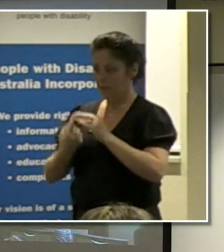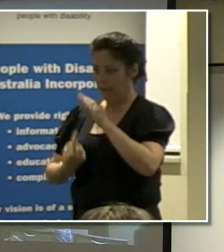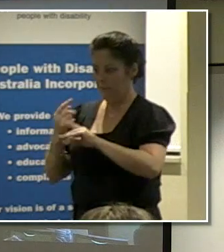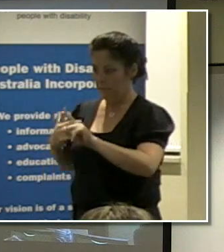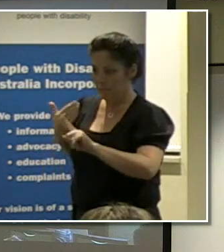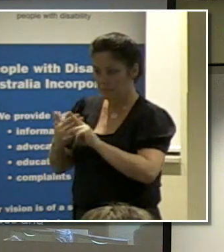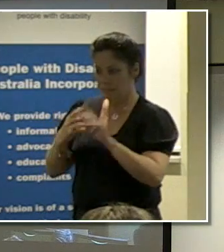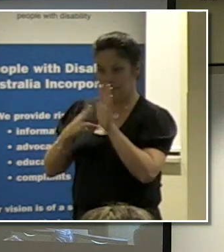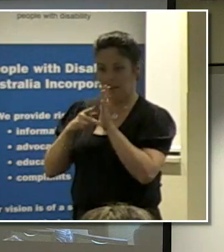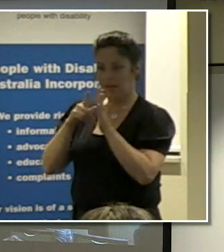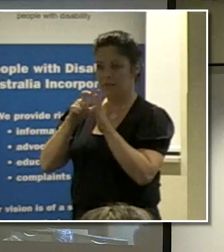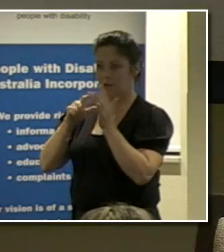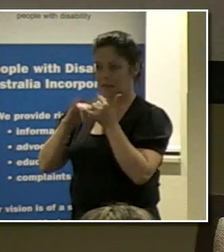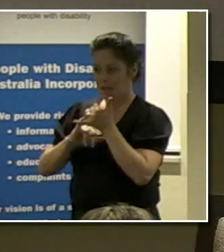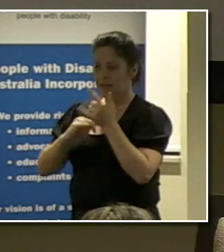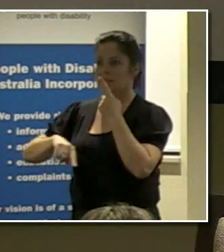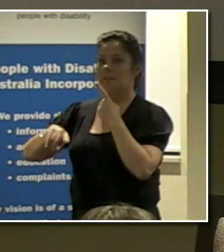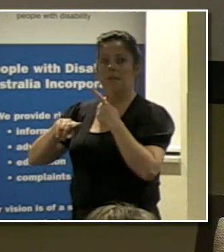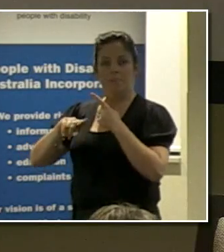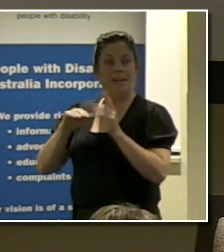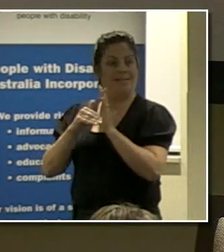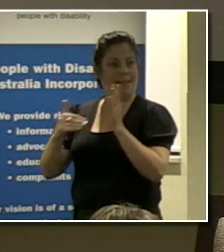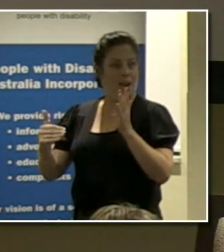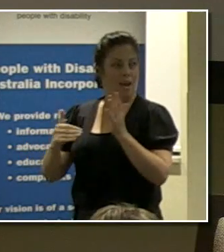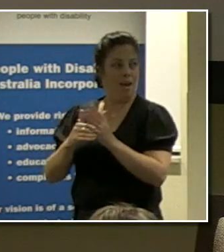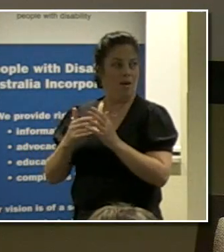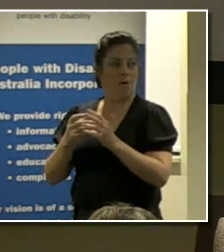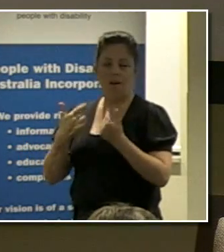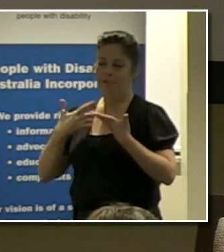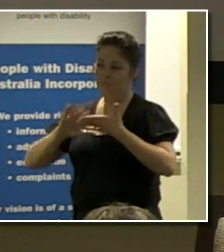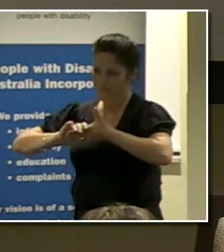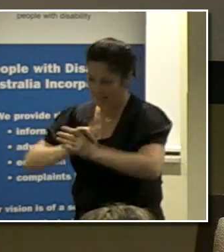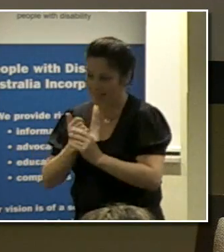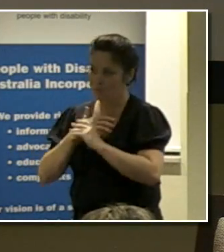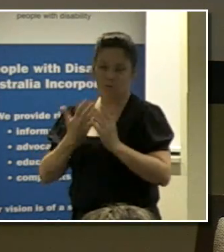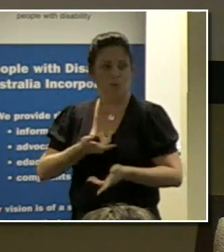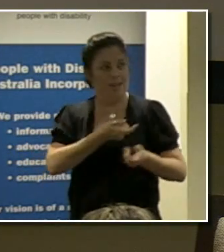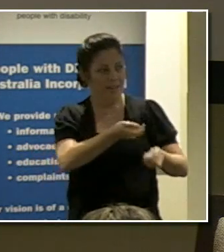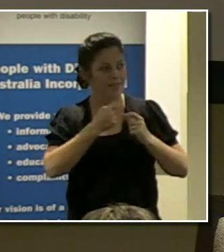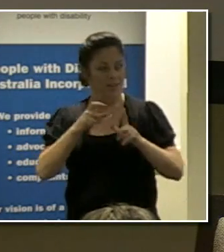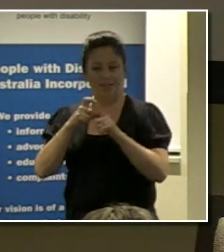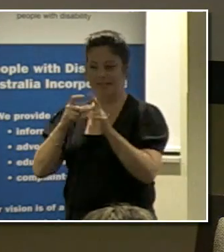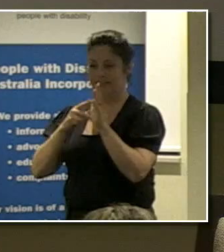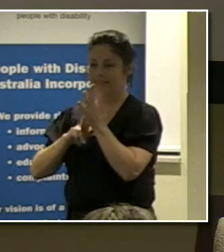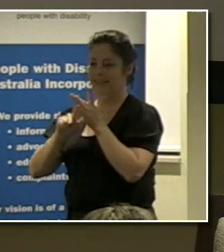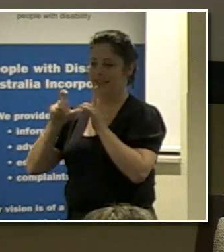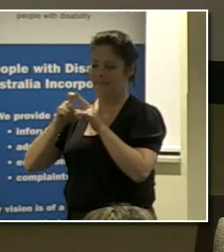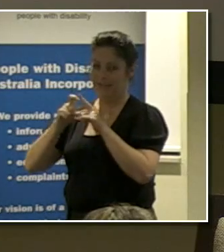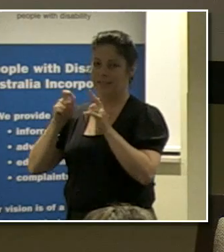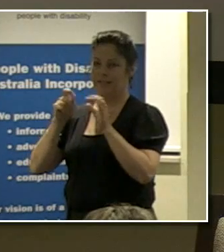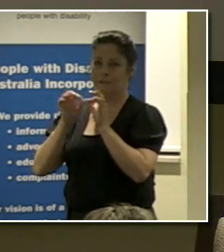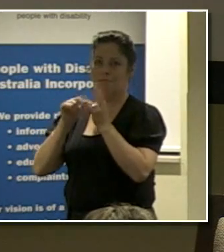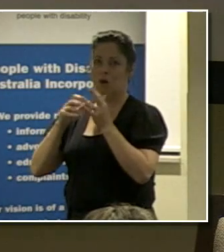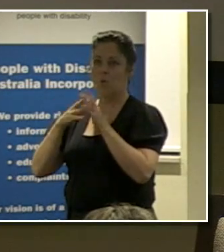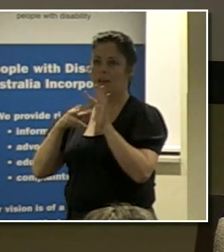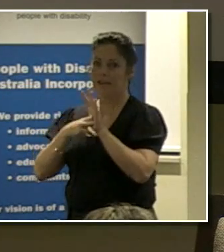members and also questions from the floor. It's my very great pleasure to invite David Bowen, the CEO of the